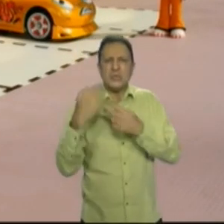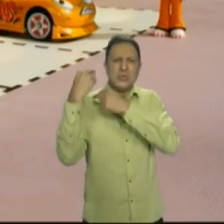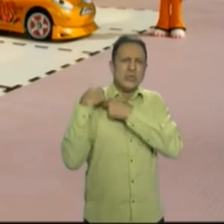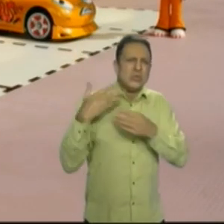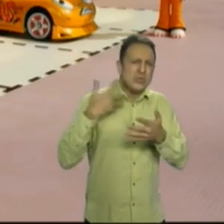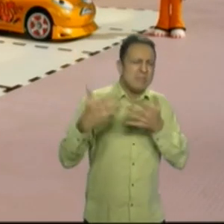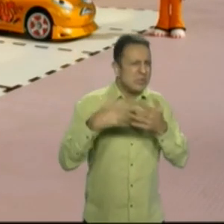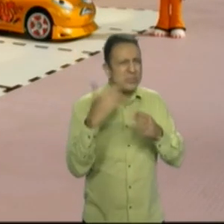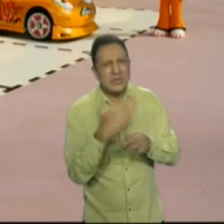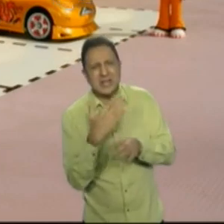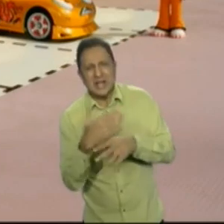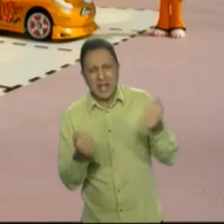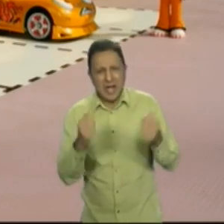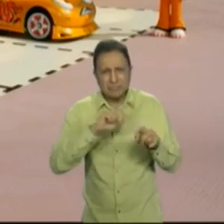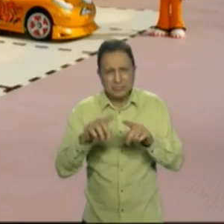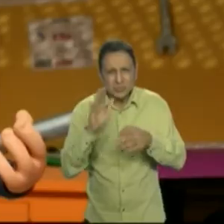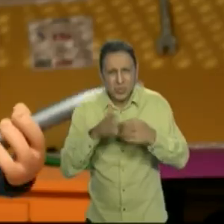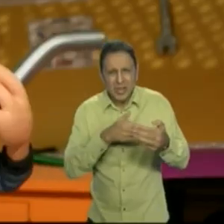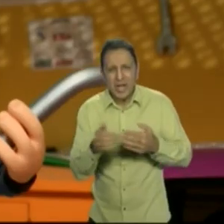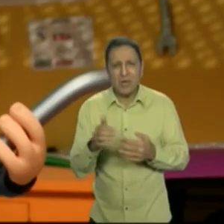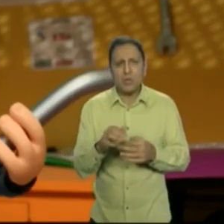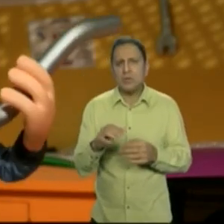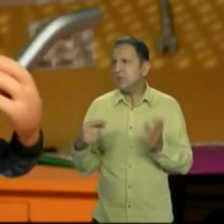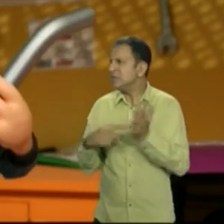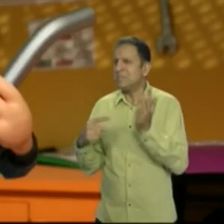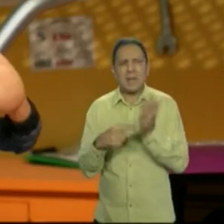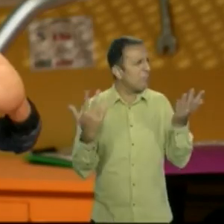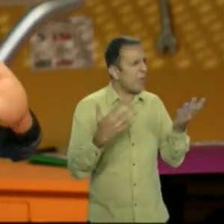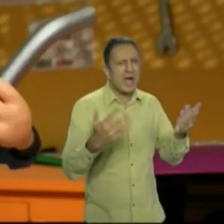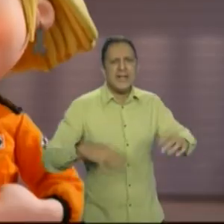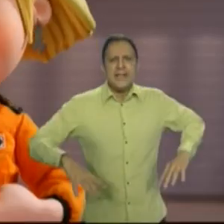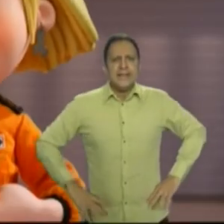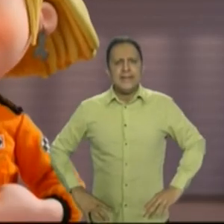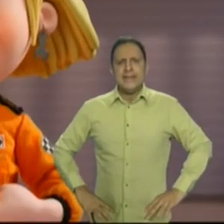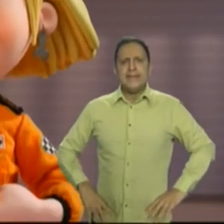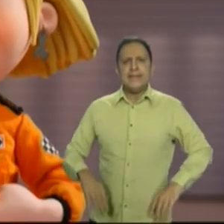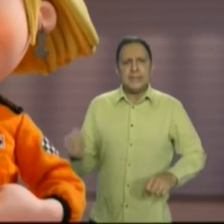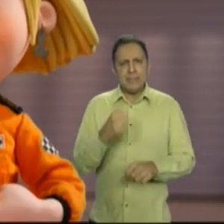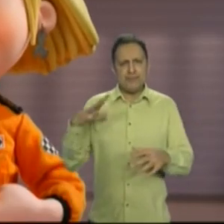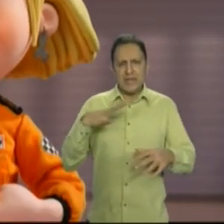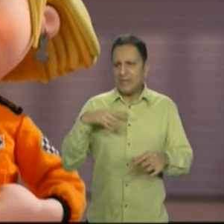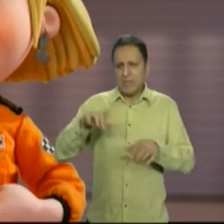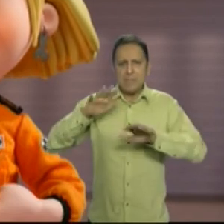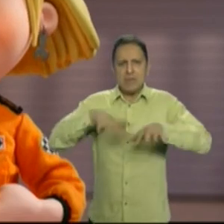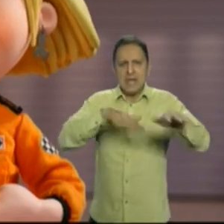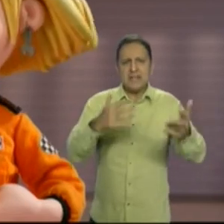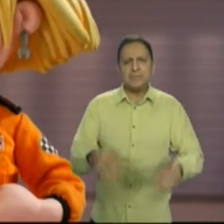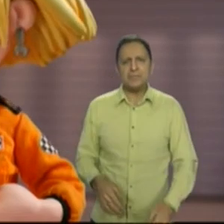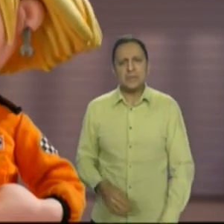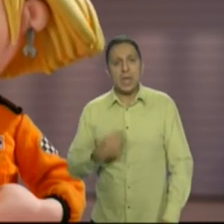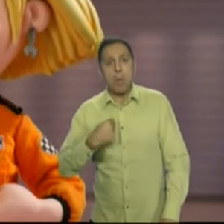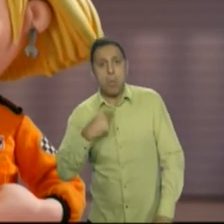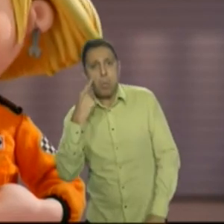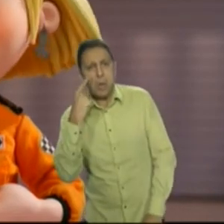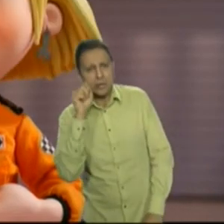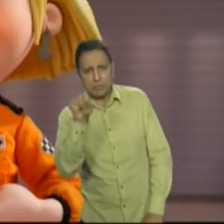ready. Speaking of which, where's Tintop got to? He should be here getting ready for the parade. I'll keep an eye out for him, Big Chris. Oh,